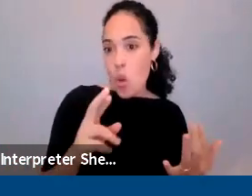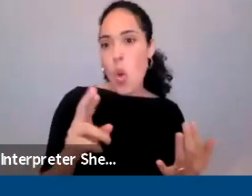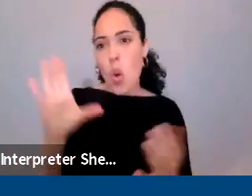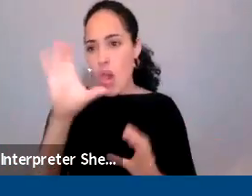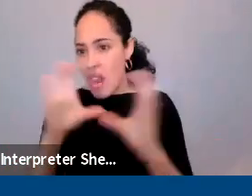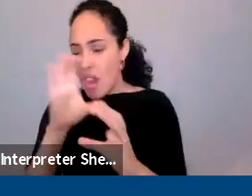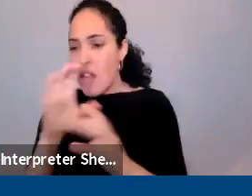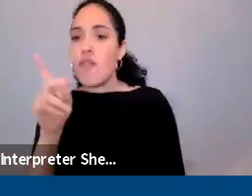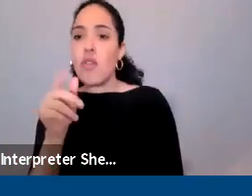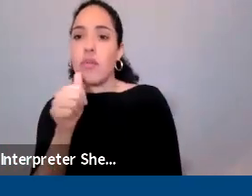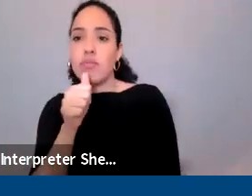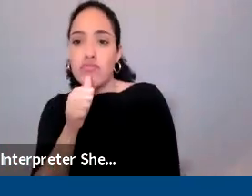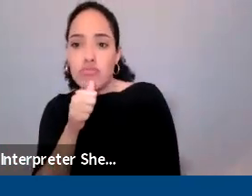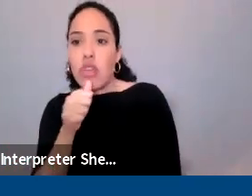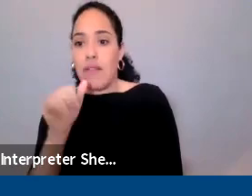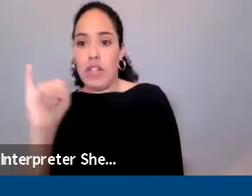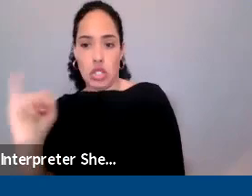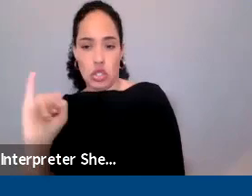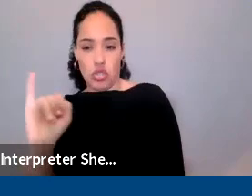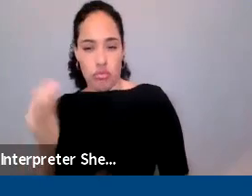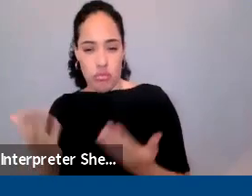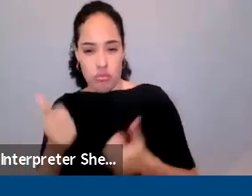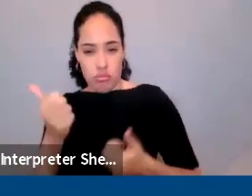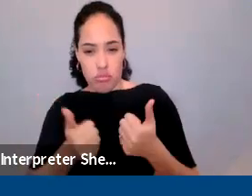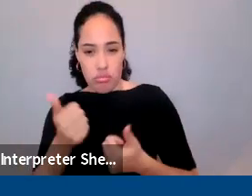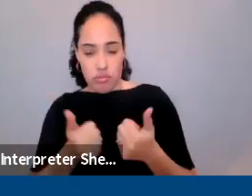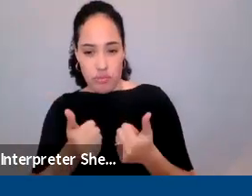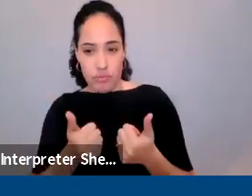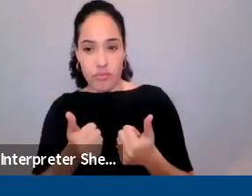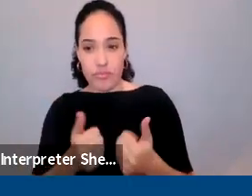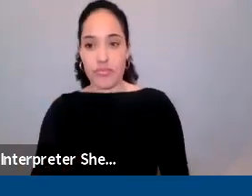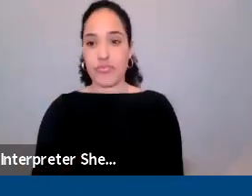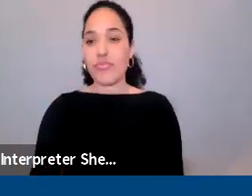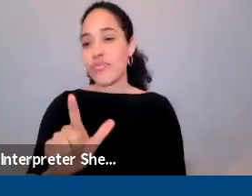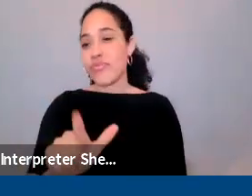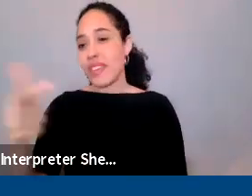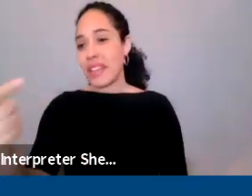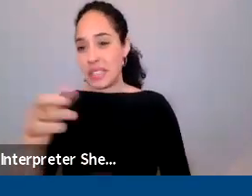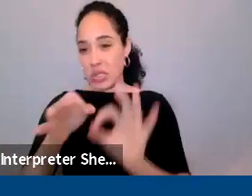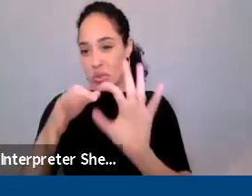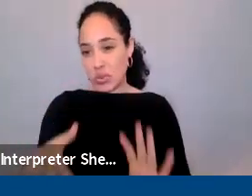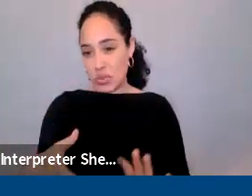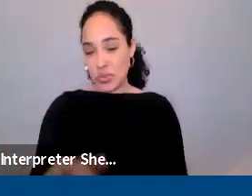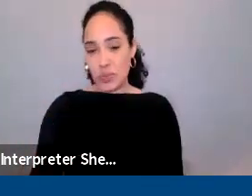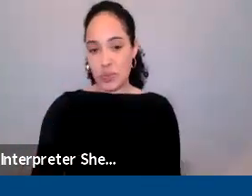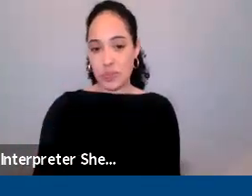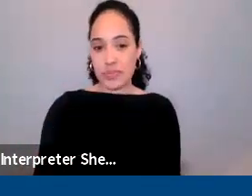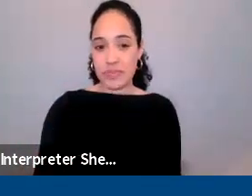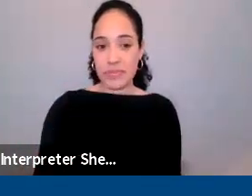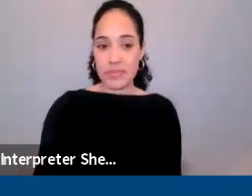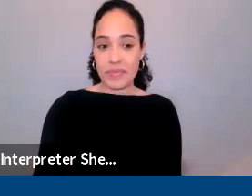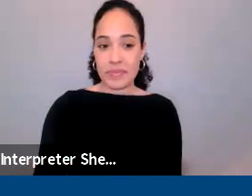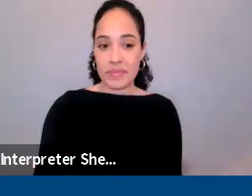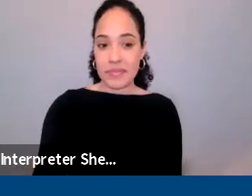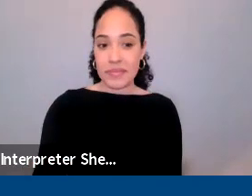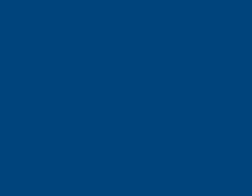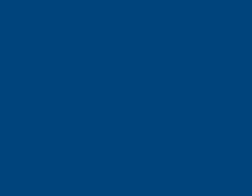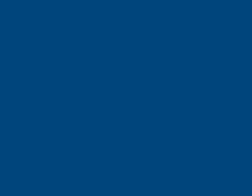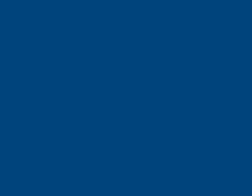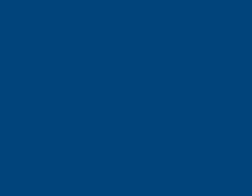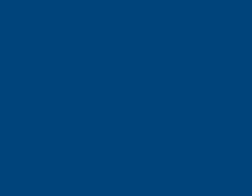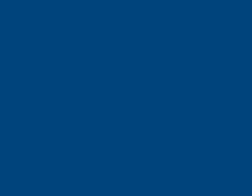Thank you, Katie, for the question. It's a great question, and I am very happy and pleased that Grant County has decided to join